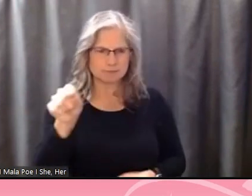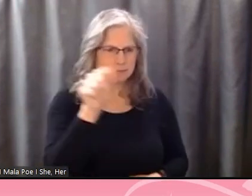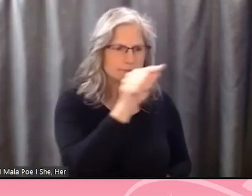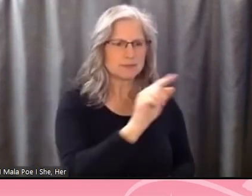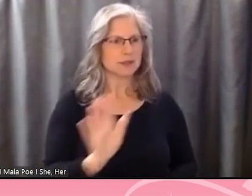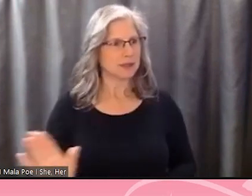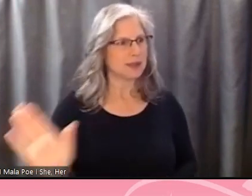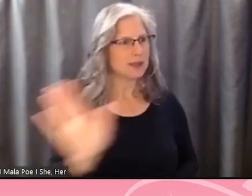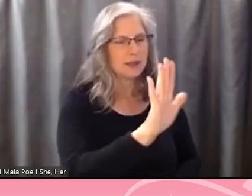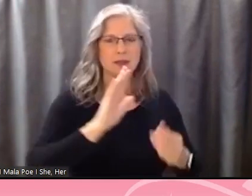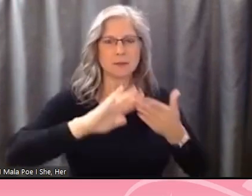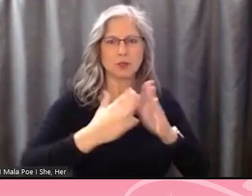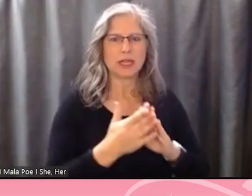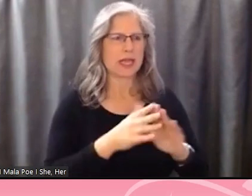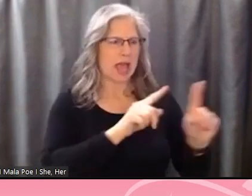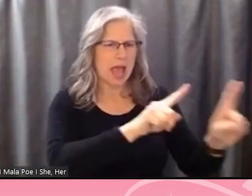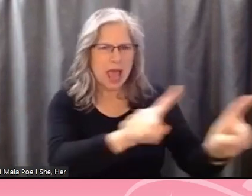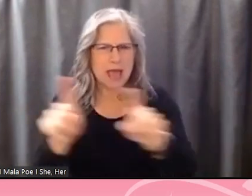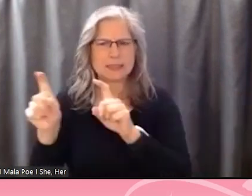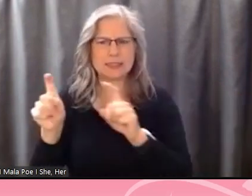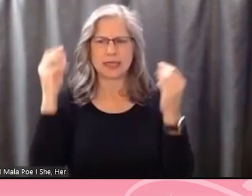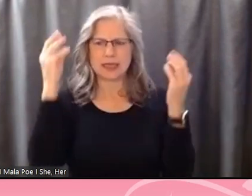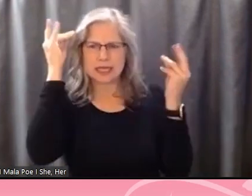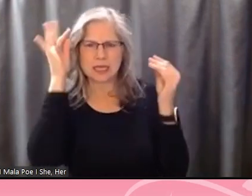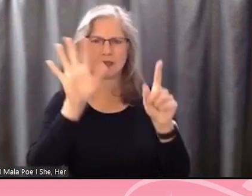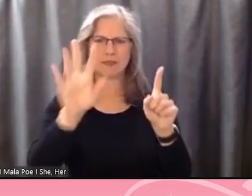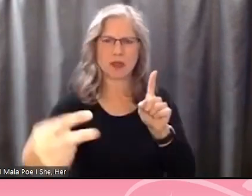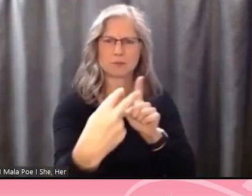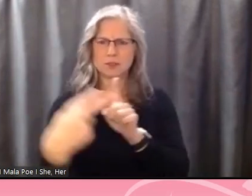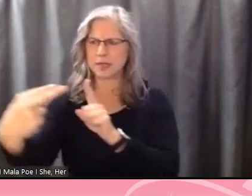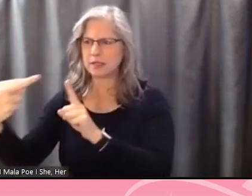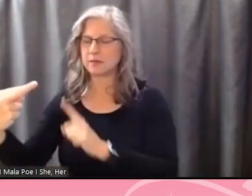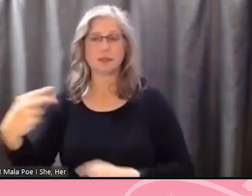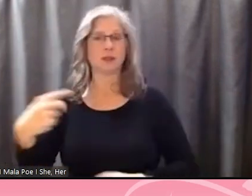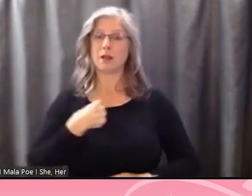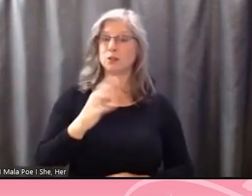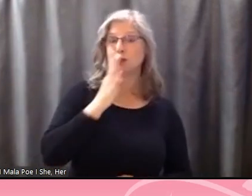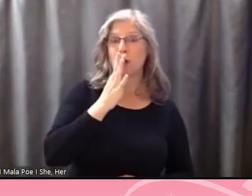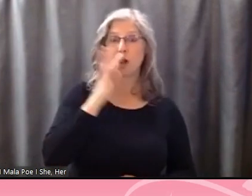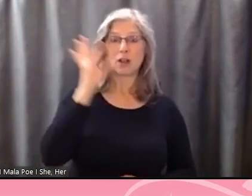the community, asking and thinking, not talking and telling.